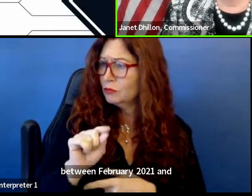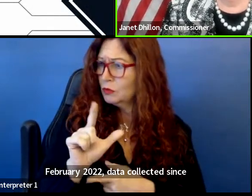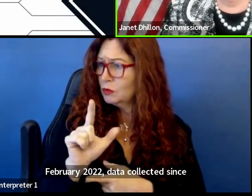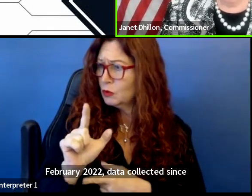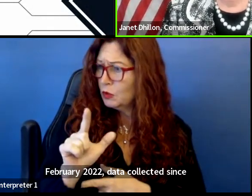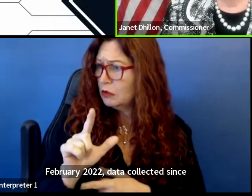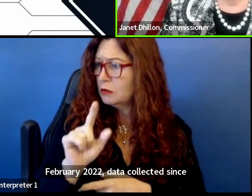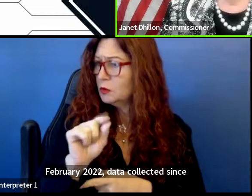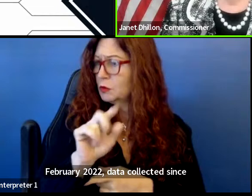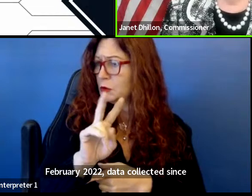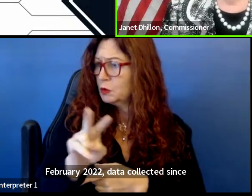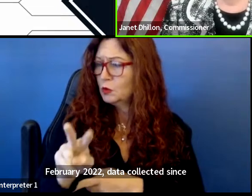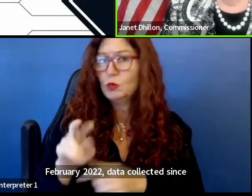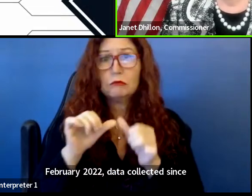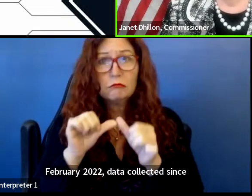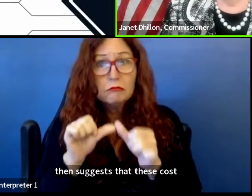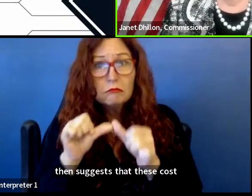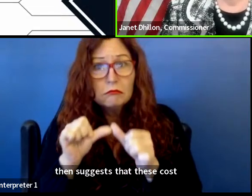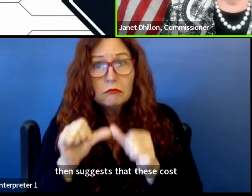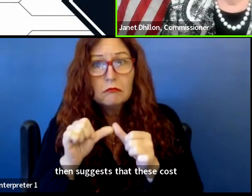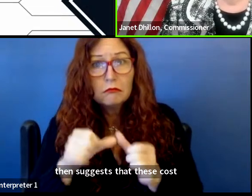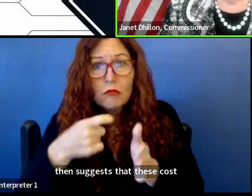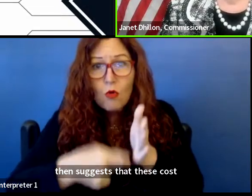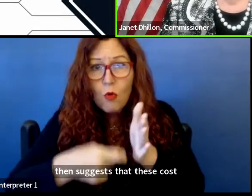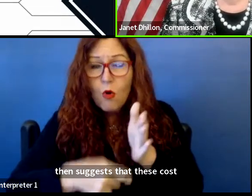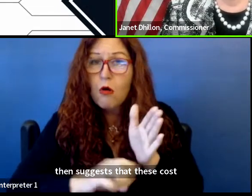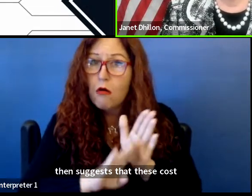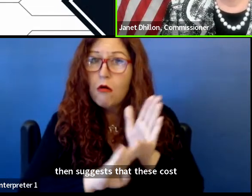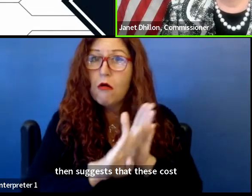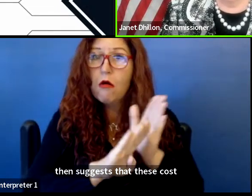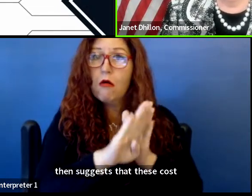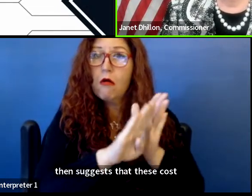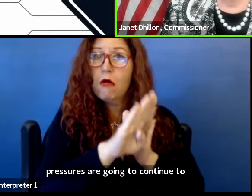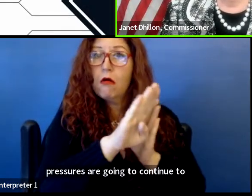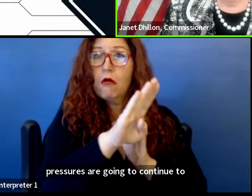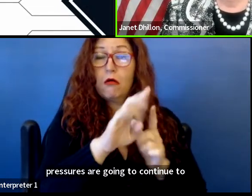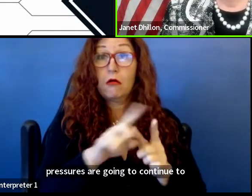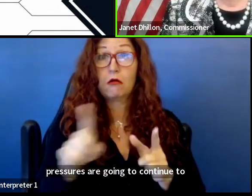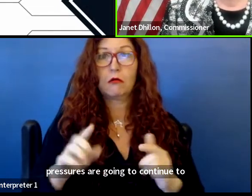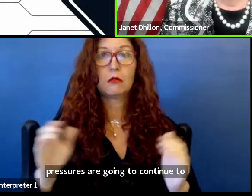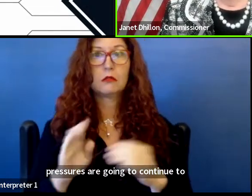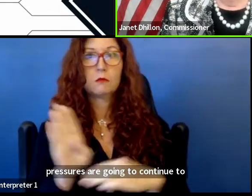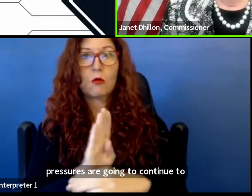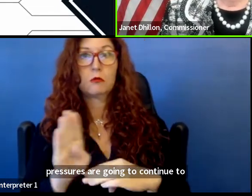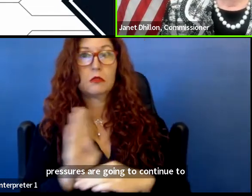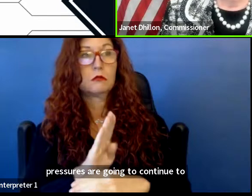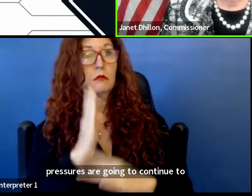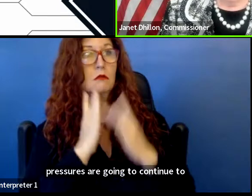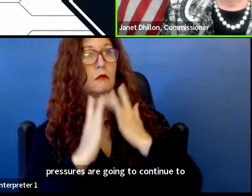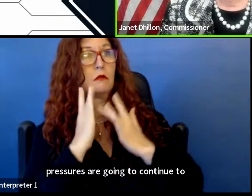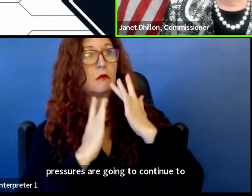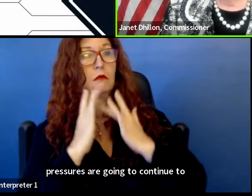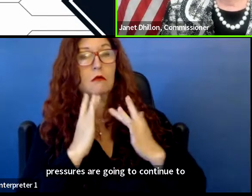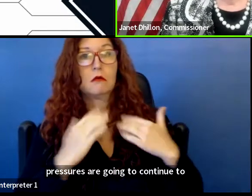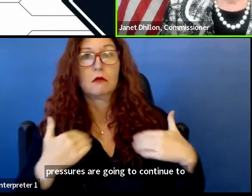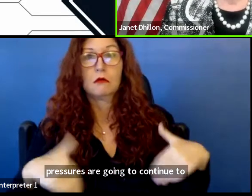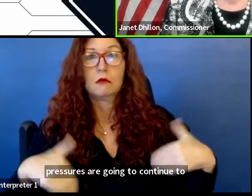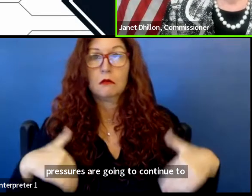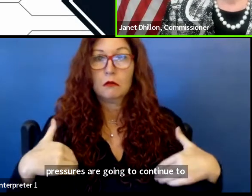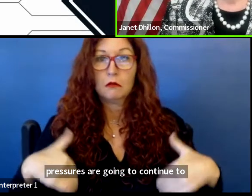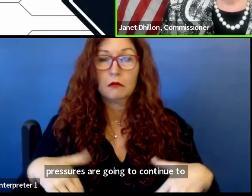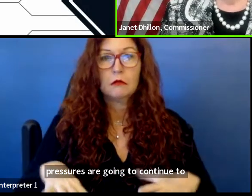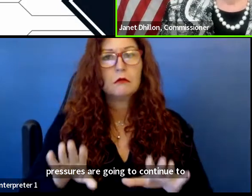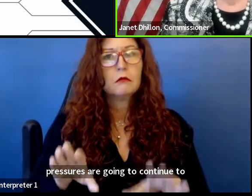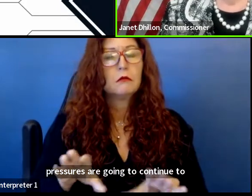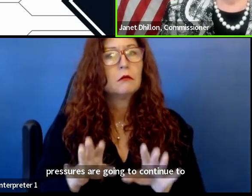cost pressures are going to continue to pressure small business these inflationary pressures are being